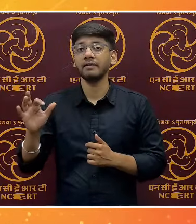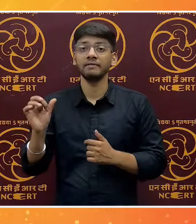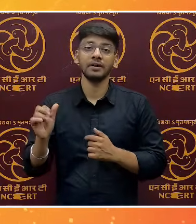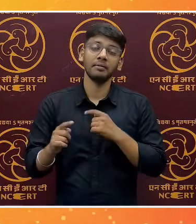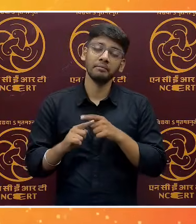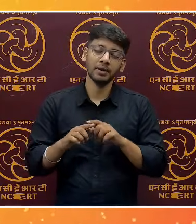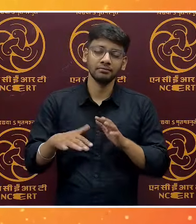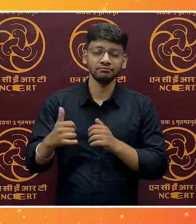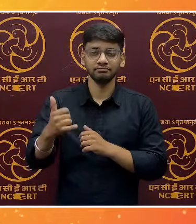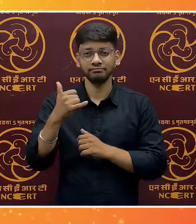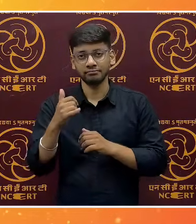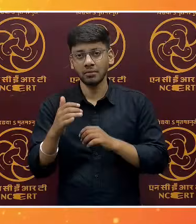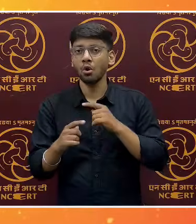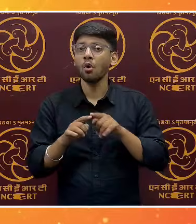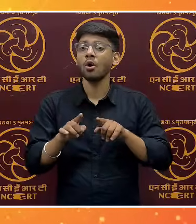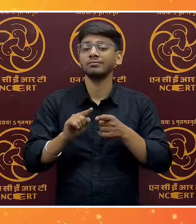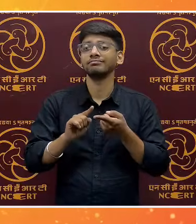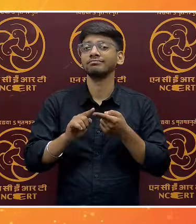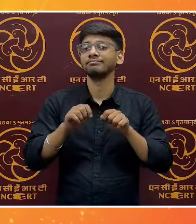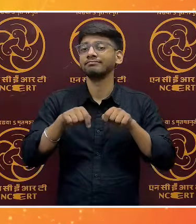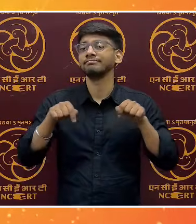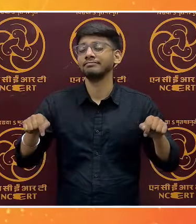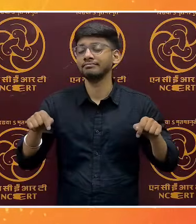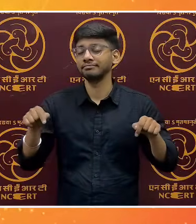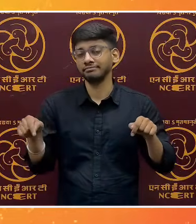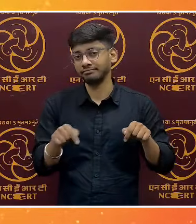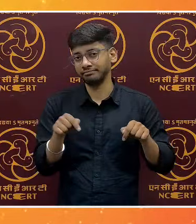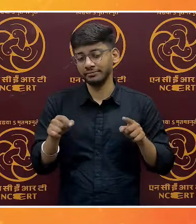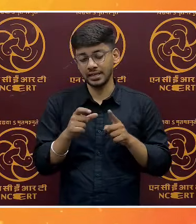8800440559. If you want to email us, the email ID is